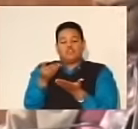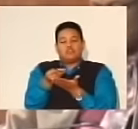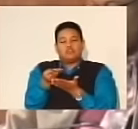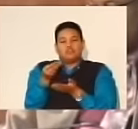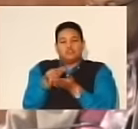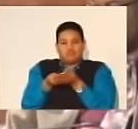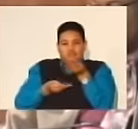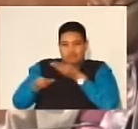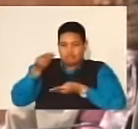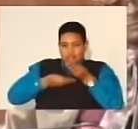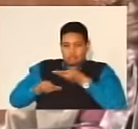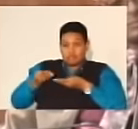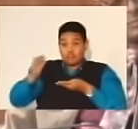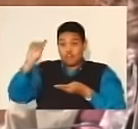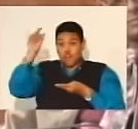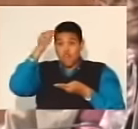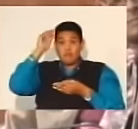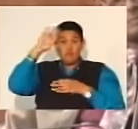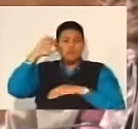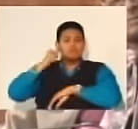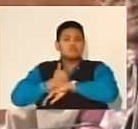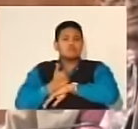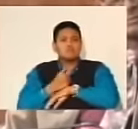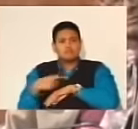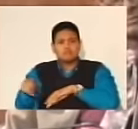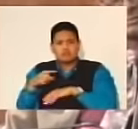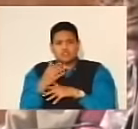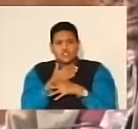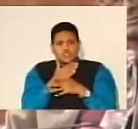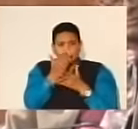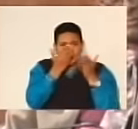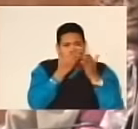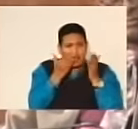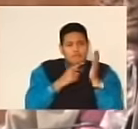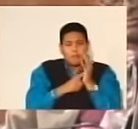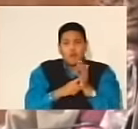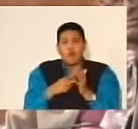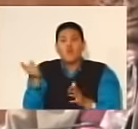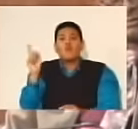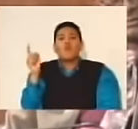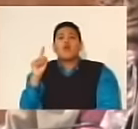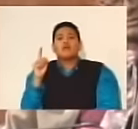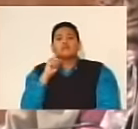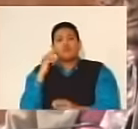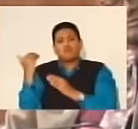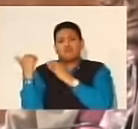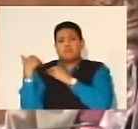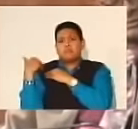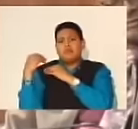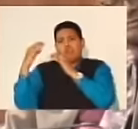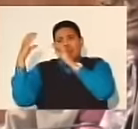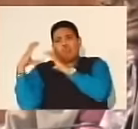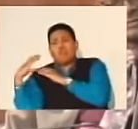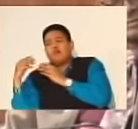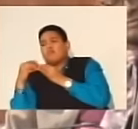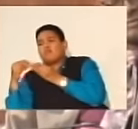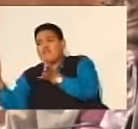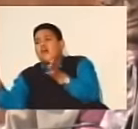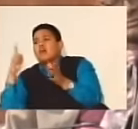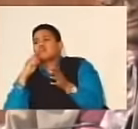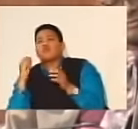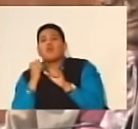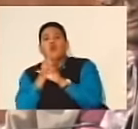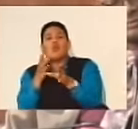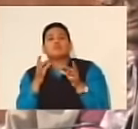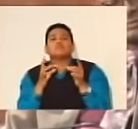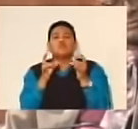Government will intensify the implementation of shared services models, where some core functions will be provided centrally to gain efficiencies and